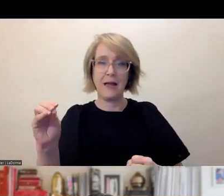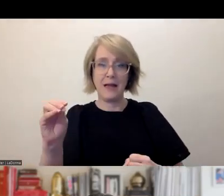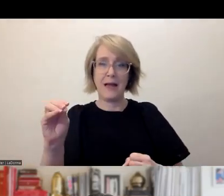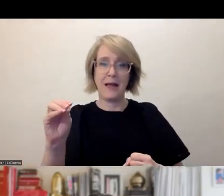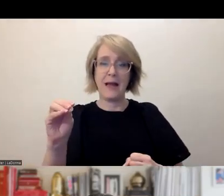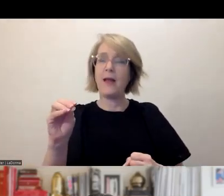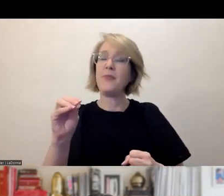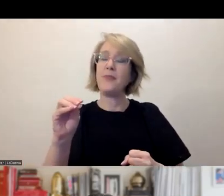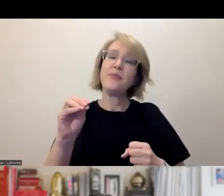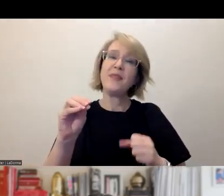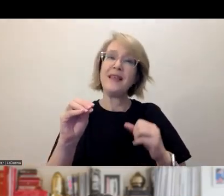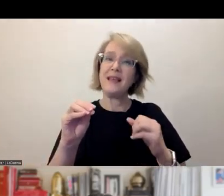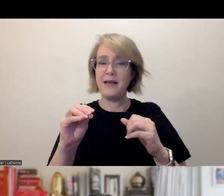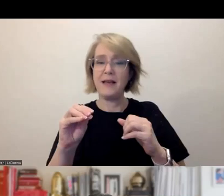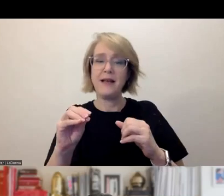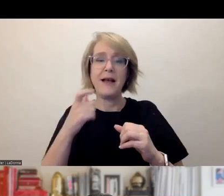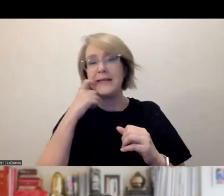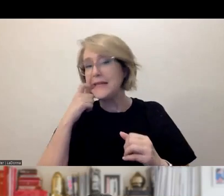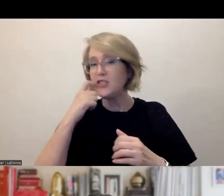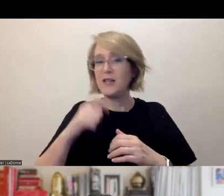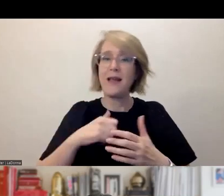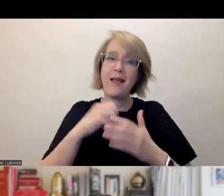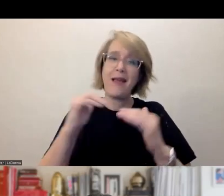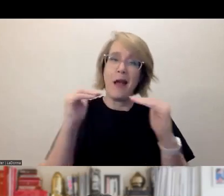Equity Act of 2017 passed.